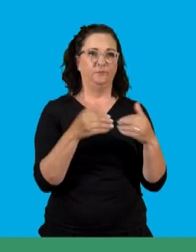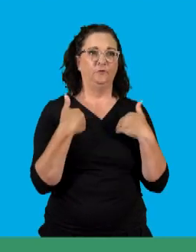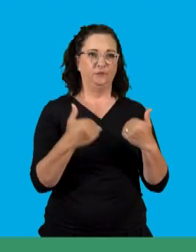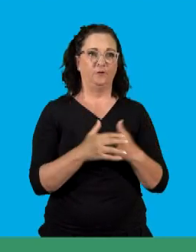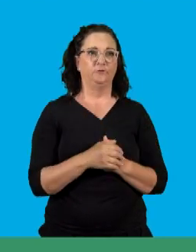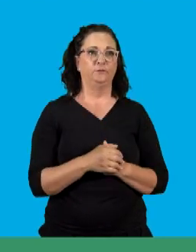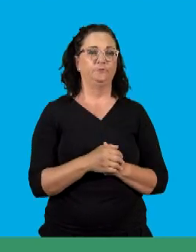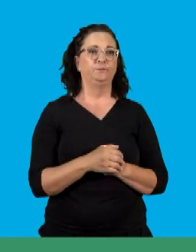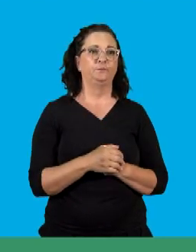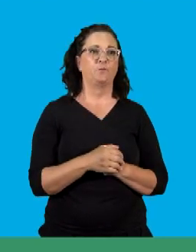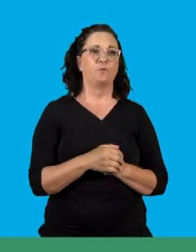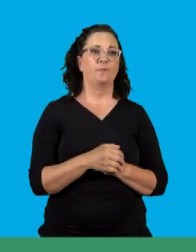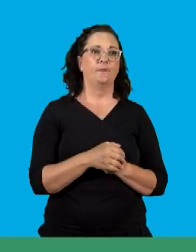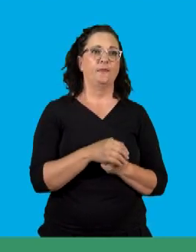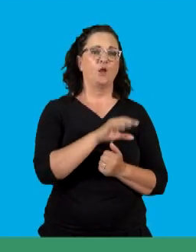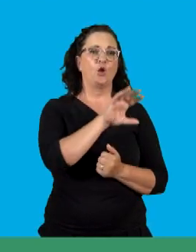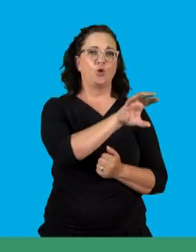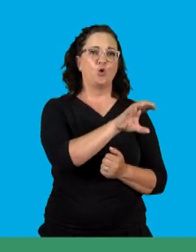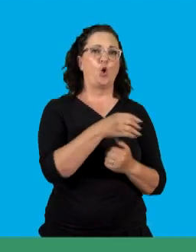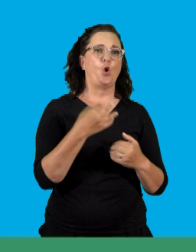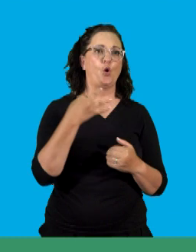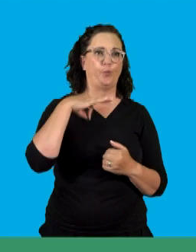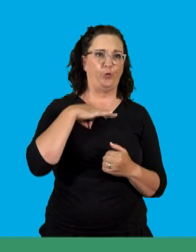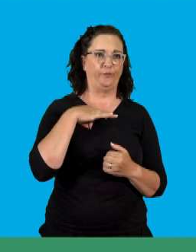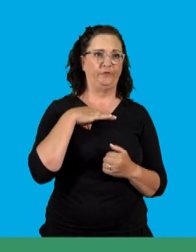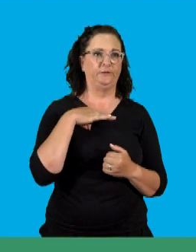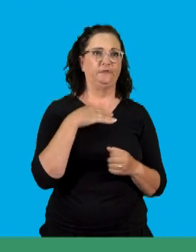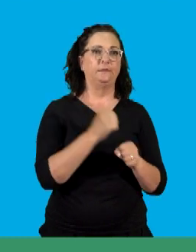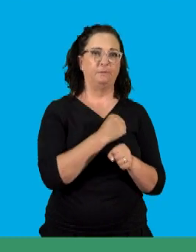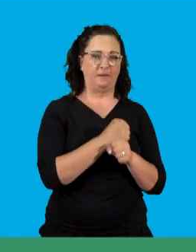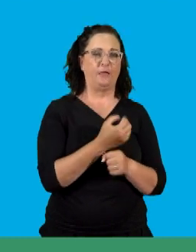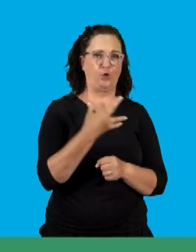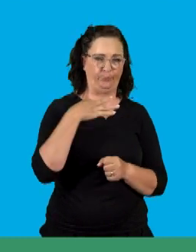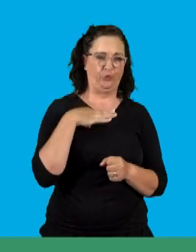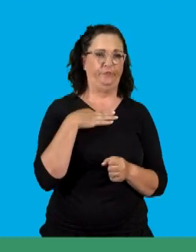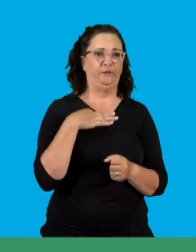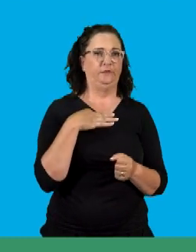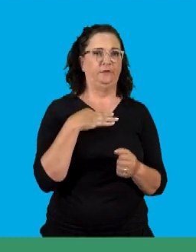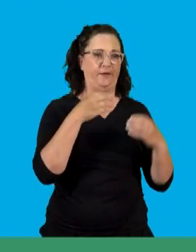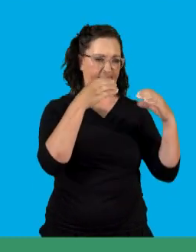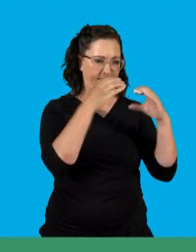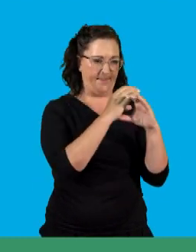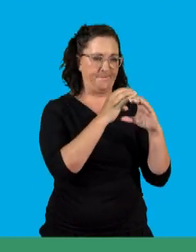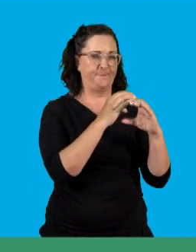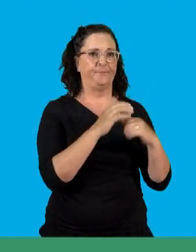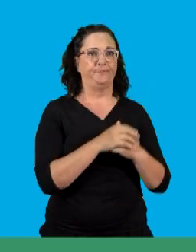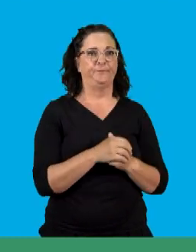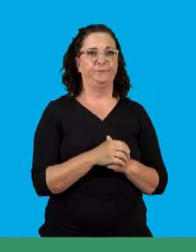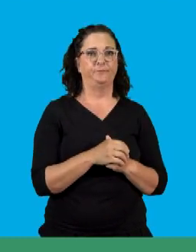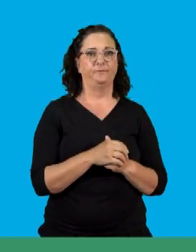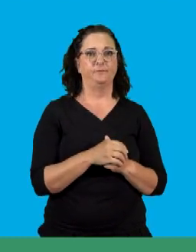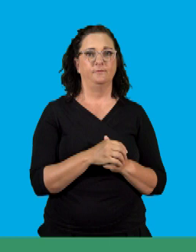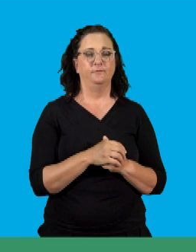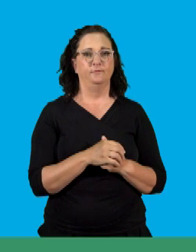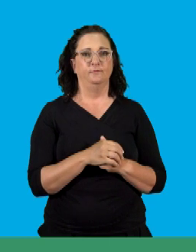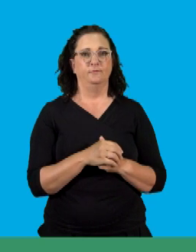companies. These companies are formed with one aim of making a profit, as the term says, profit